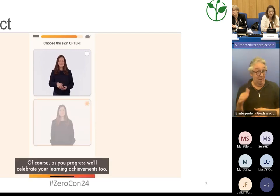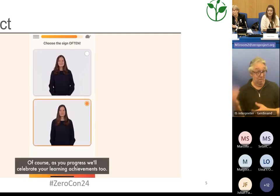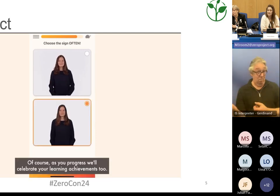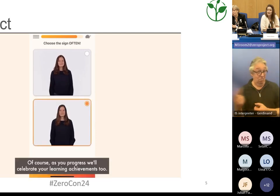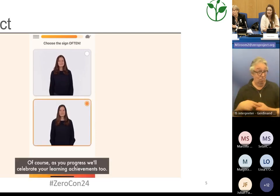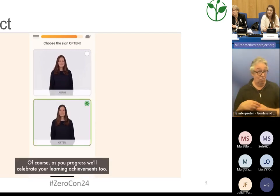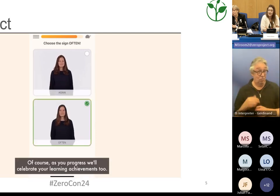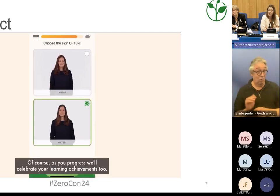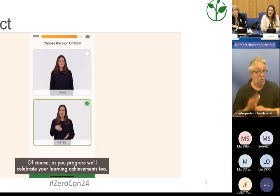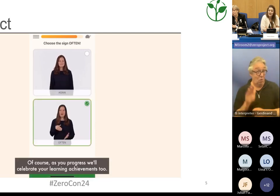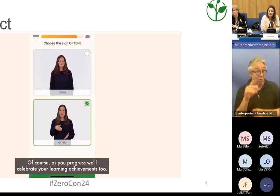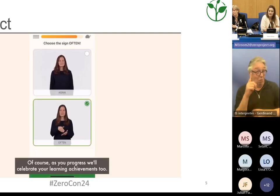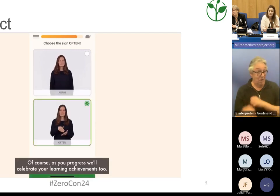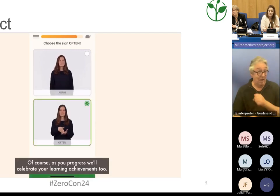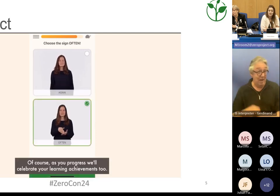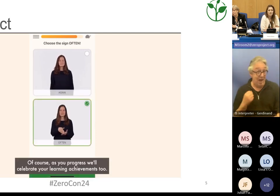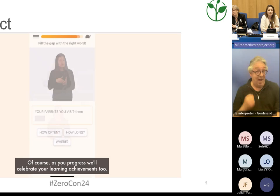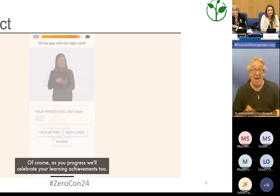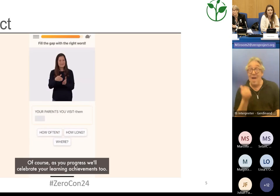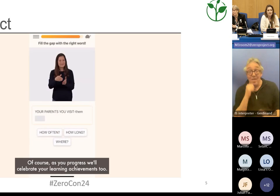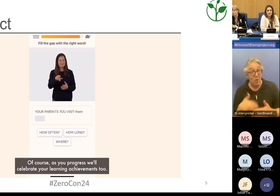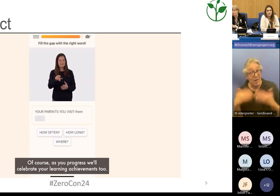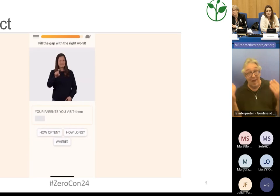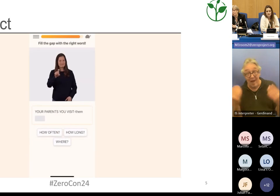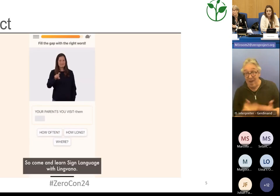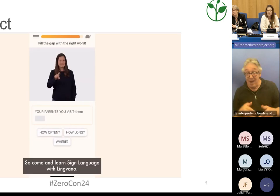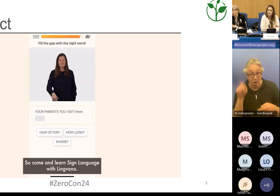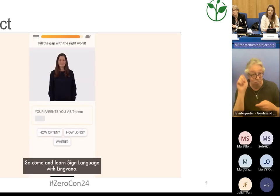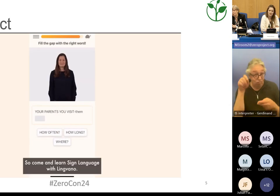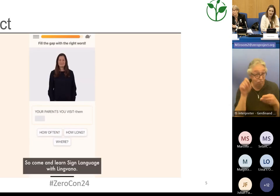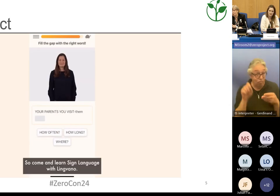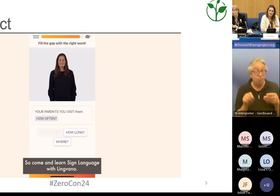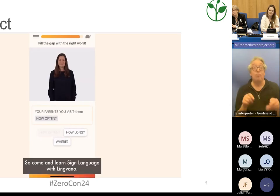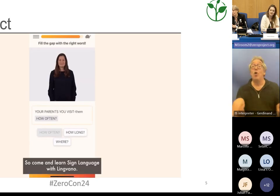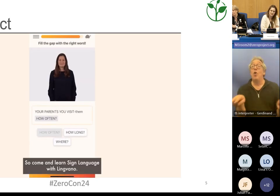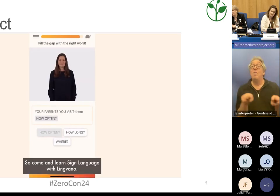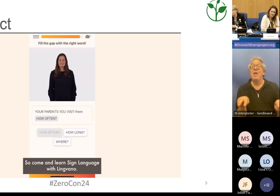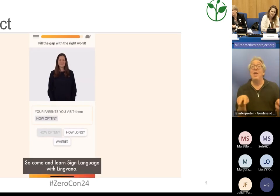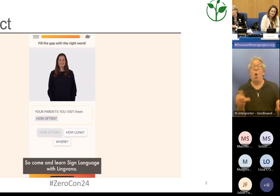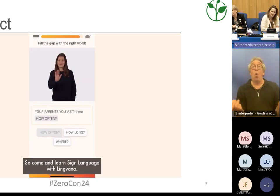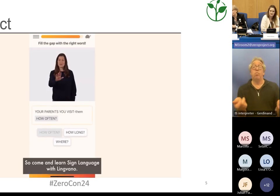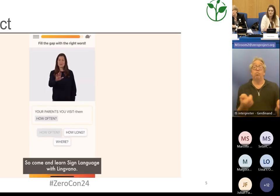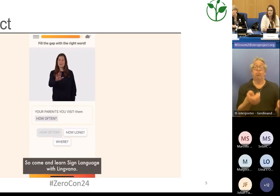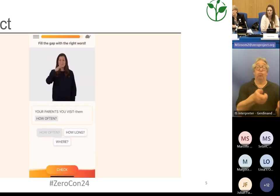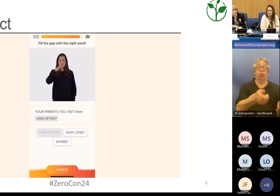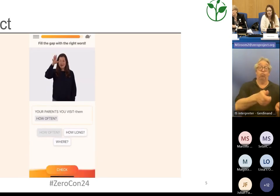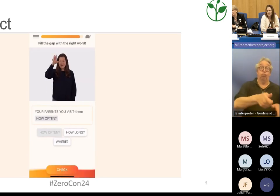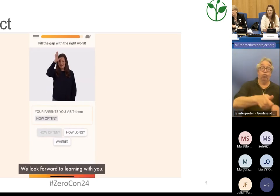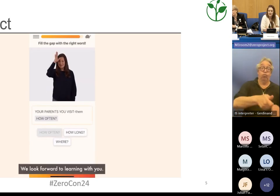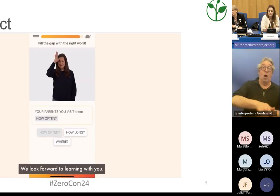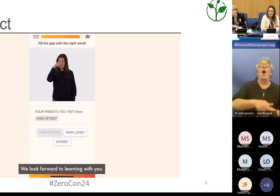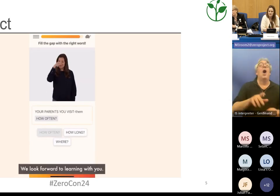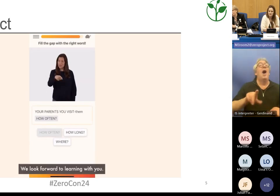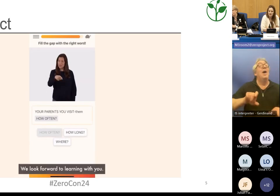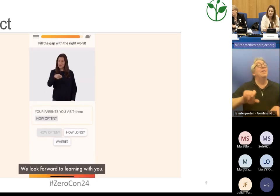really impressed by that. And you can make the videos slower. You can't accelerate them yet, but